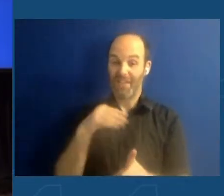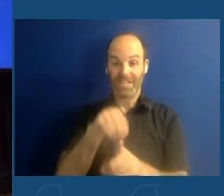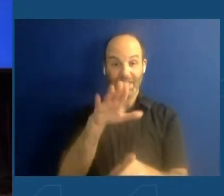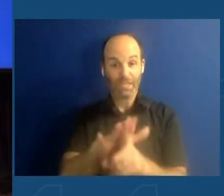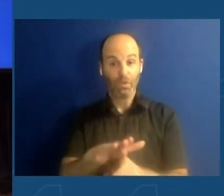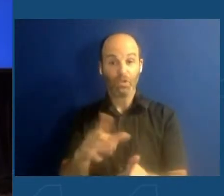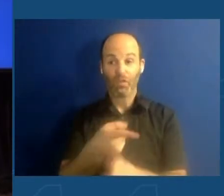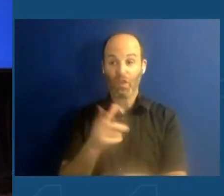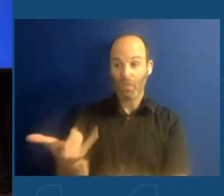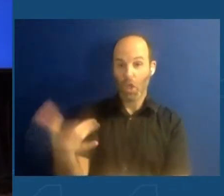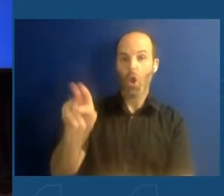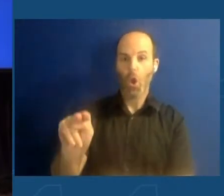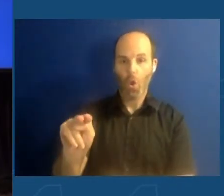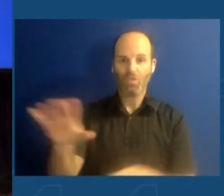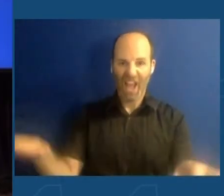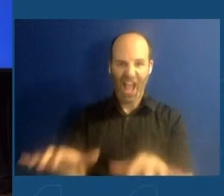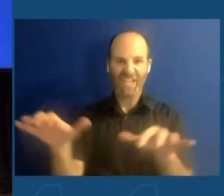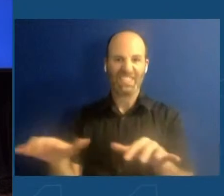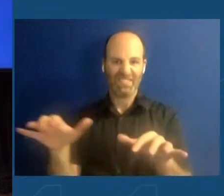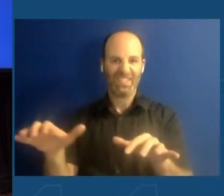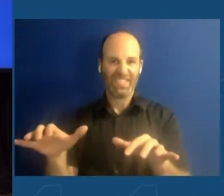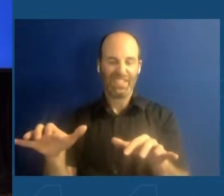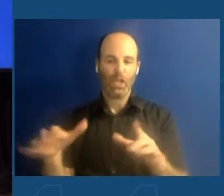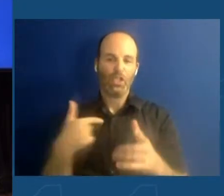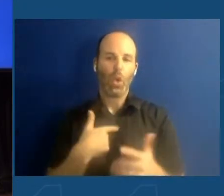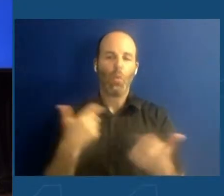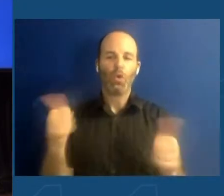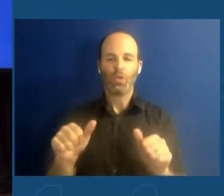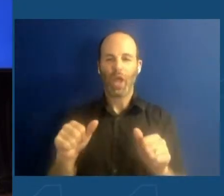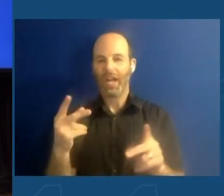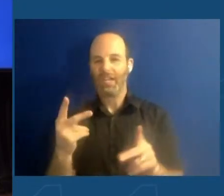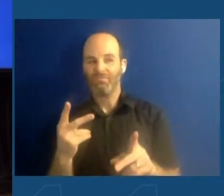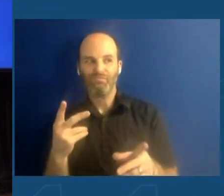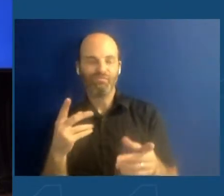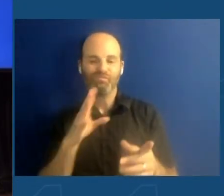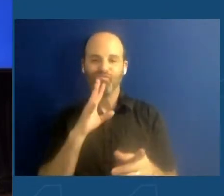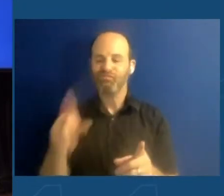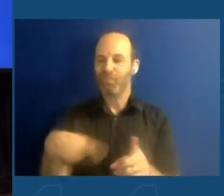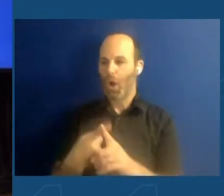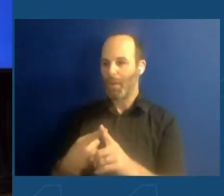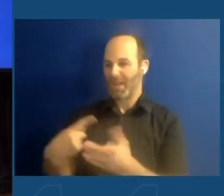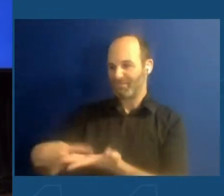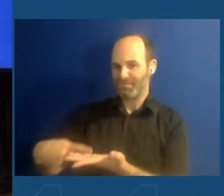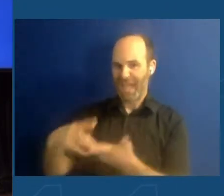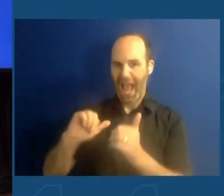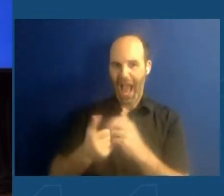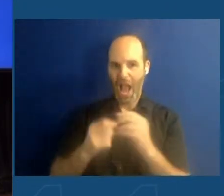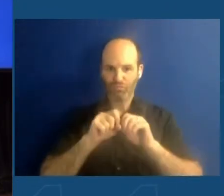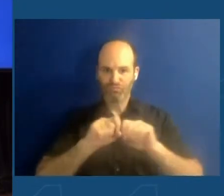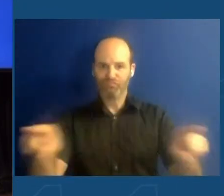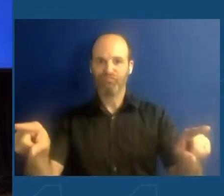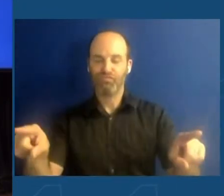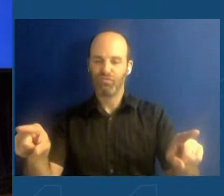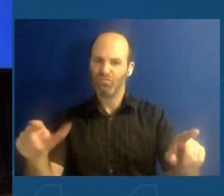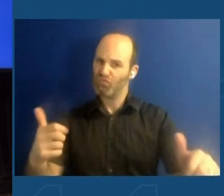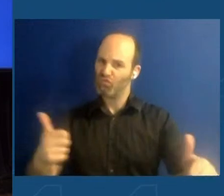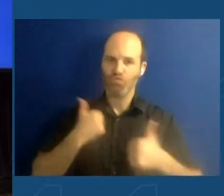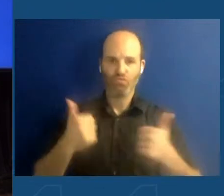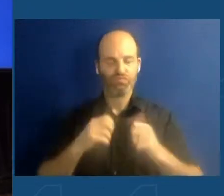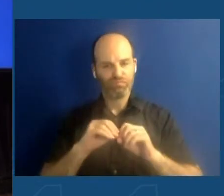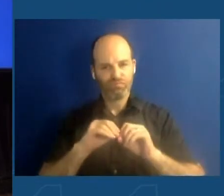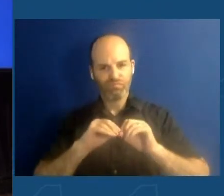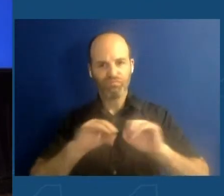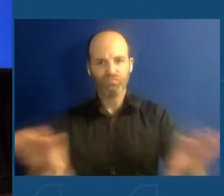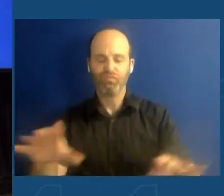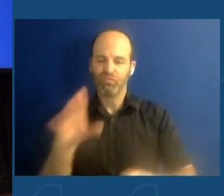own activities. And so we're talking about how to get that information in a very, assertive way to the schools. But that's something